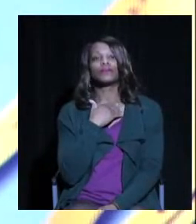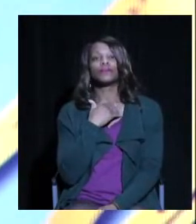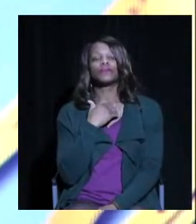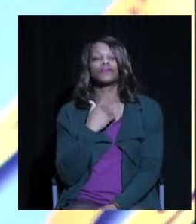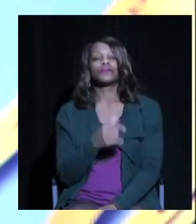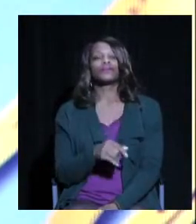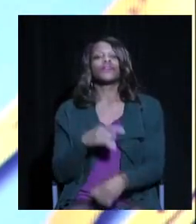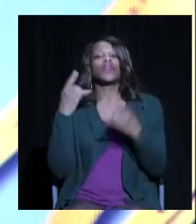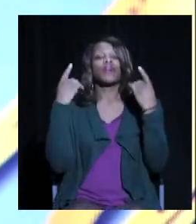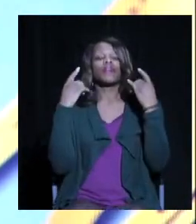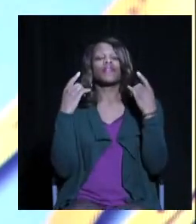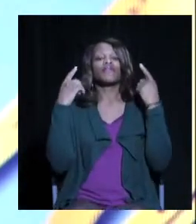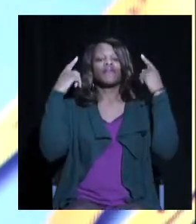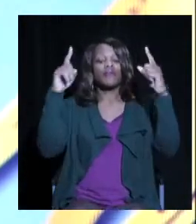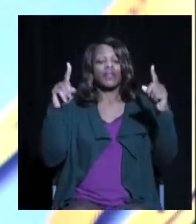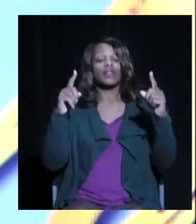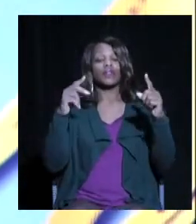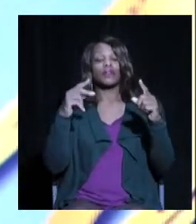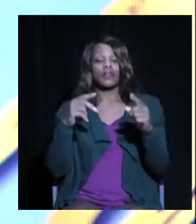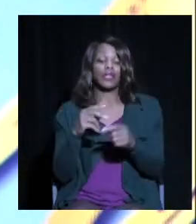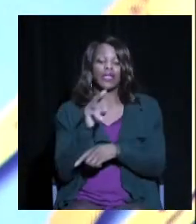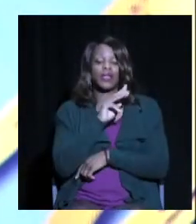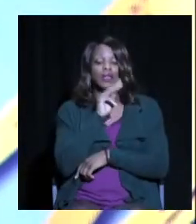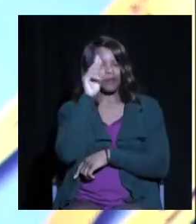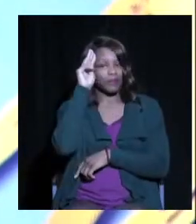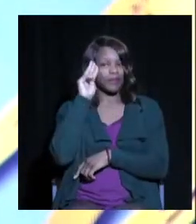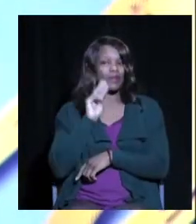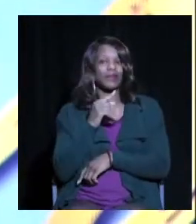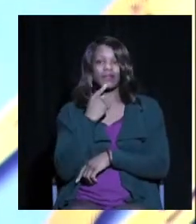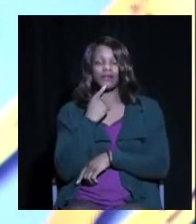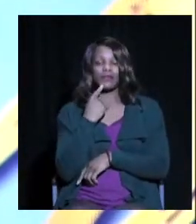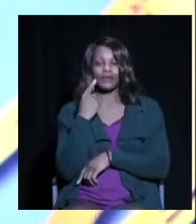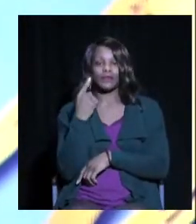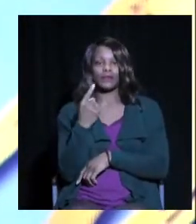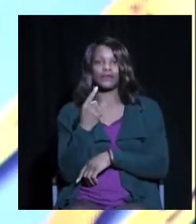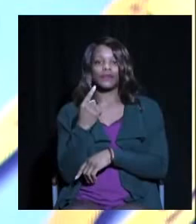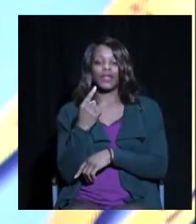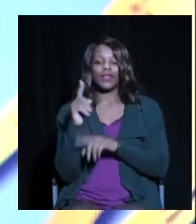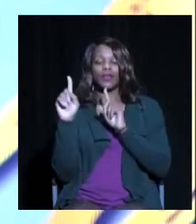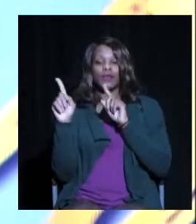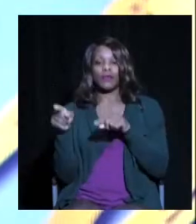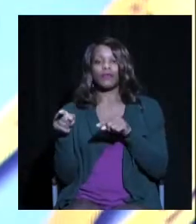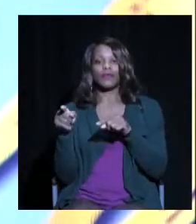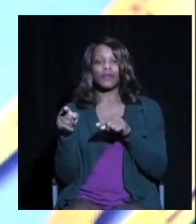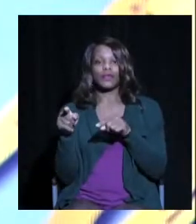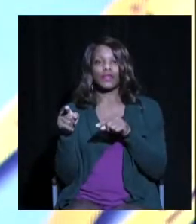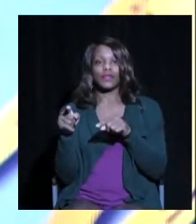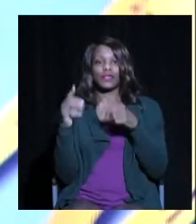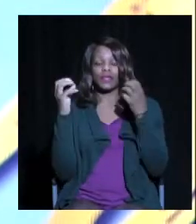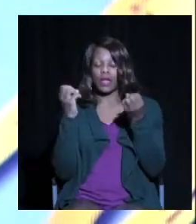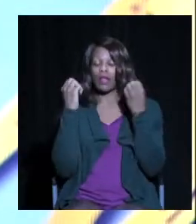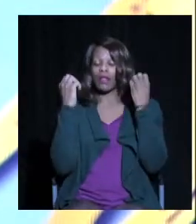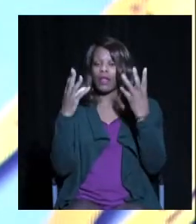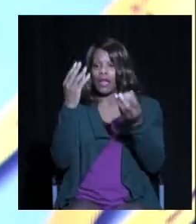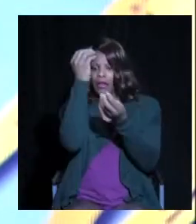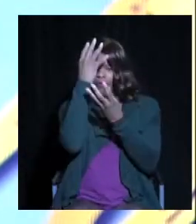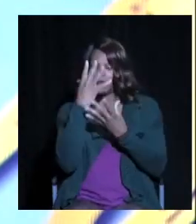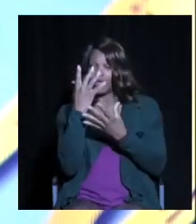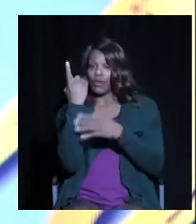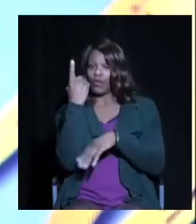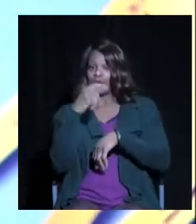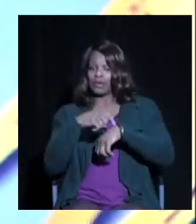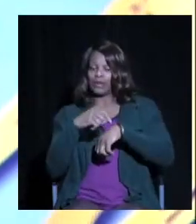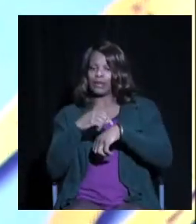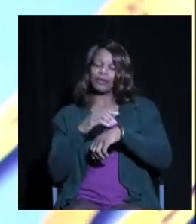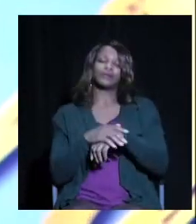get to hear from Mary at this next part in the text. She finally is going to speak and respond to this. She just got a whole lot of news at once. Just hearing